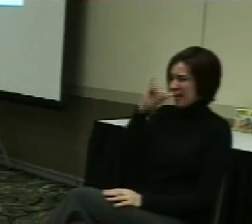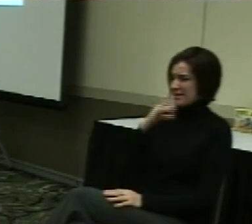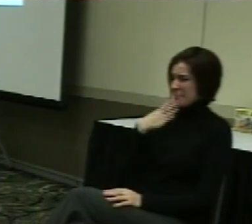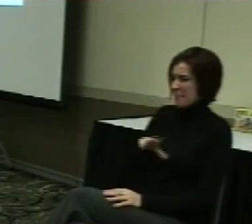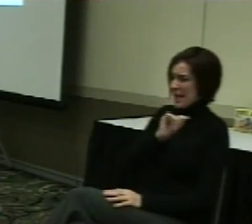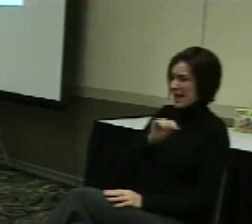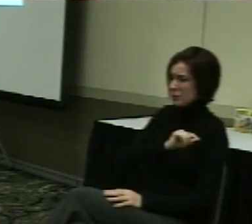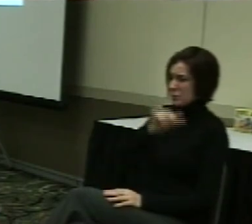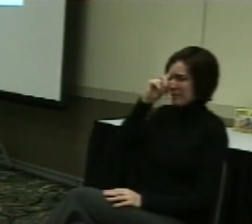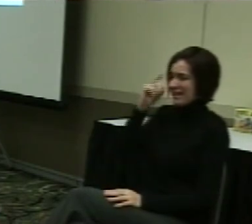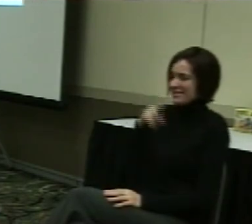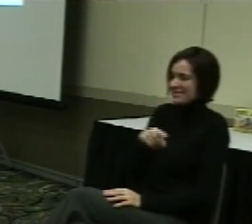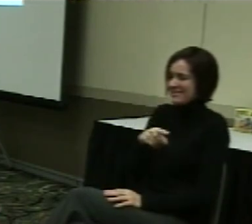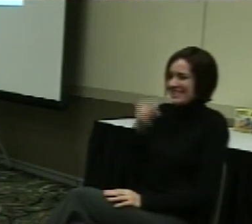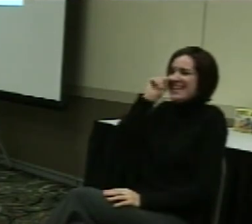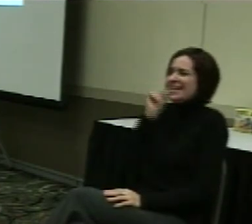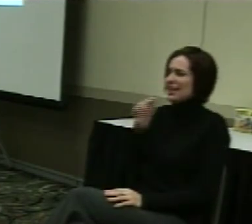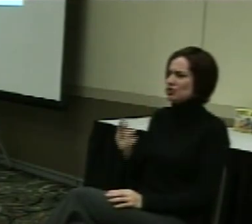he's a teenager.